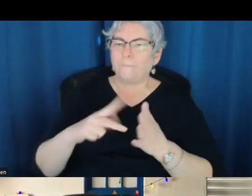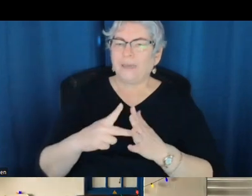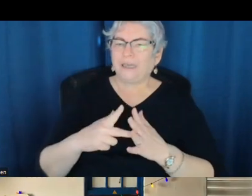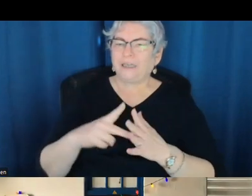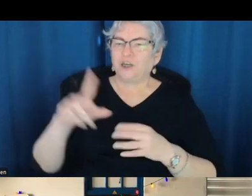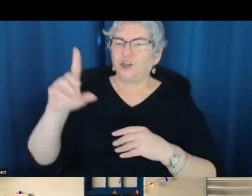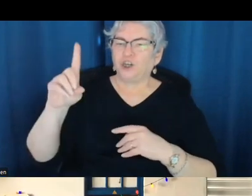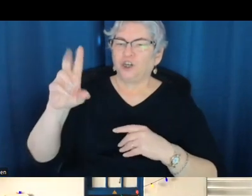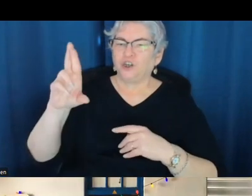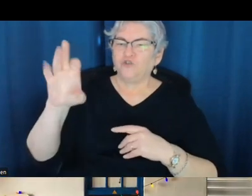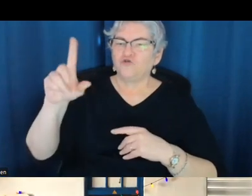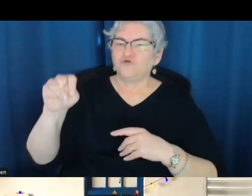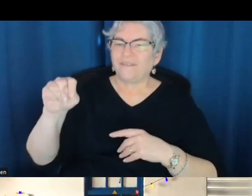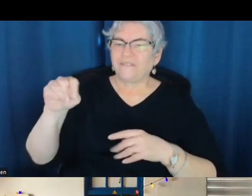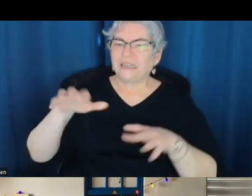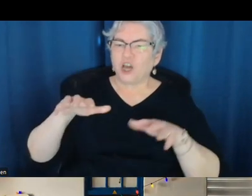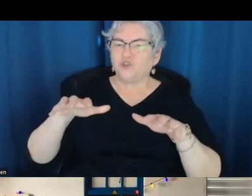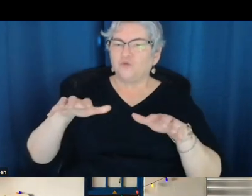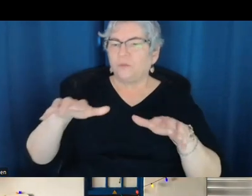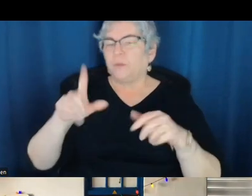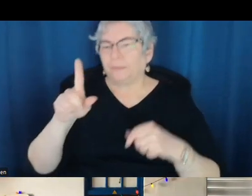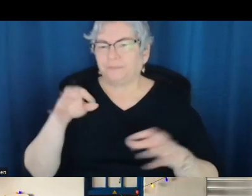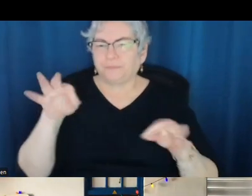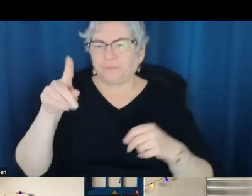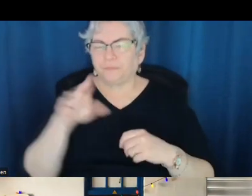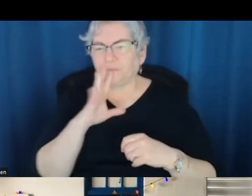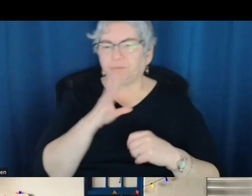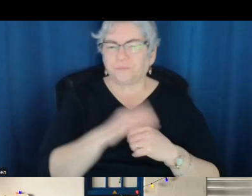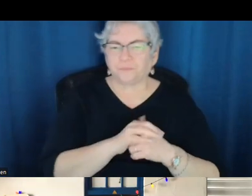drift of plants is when